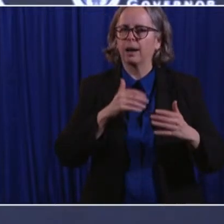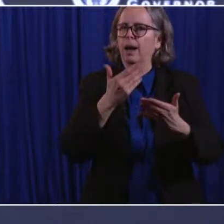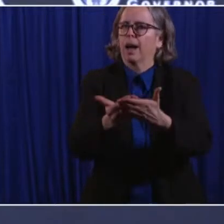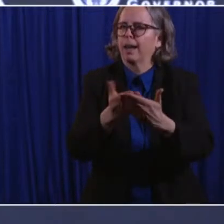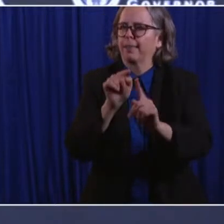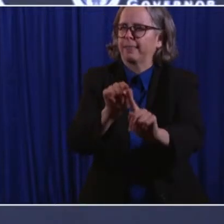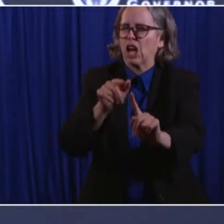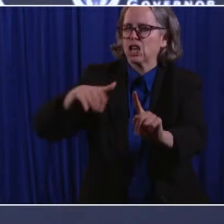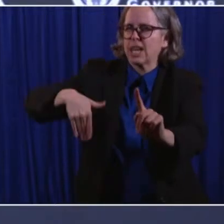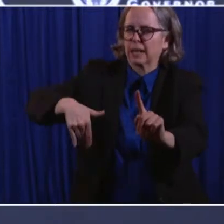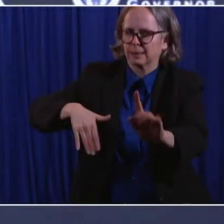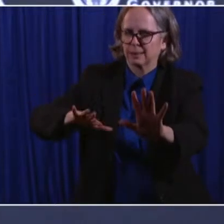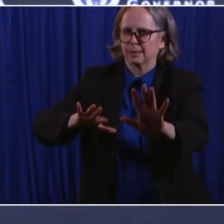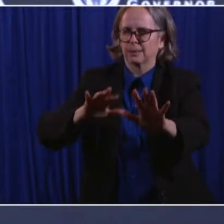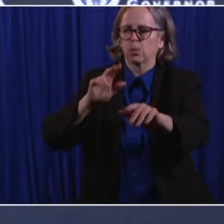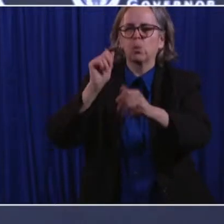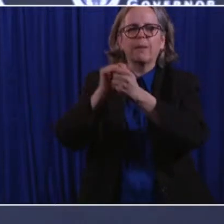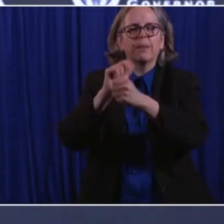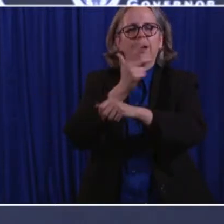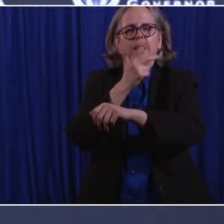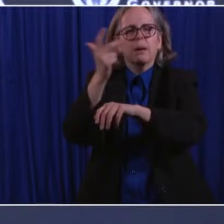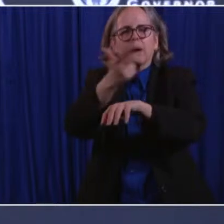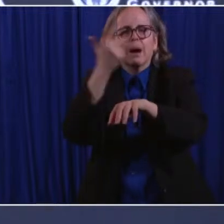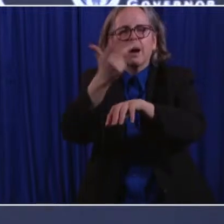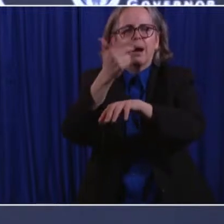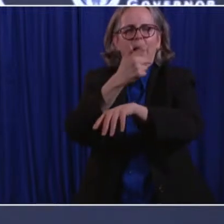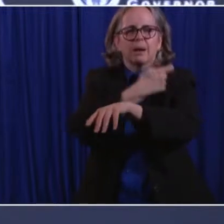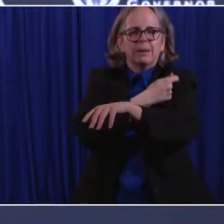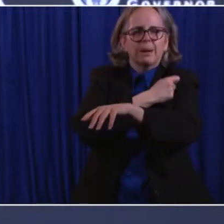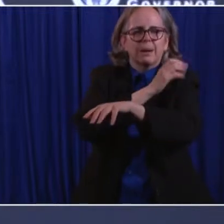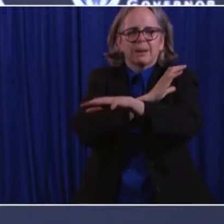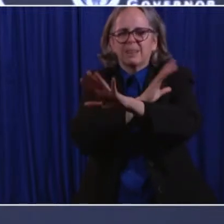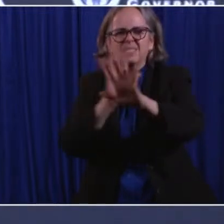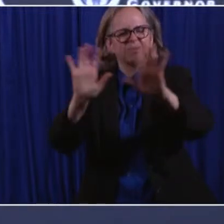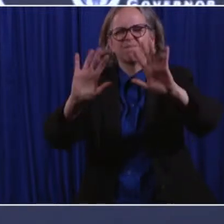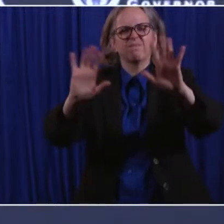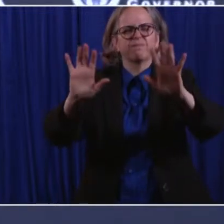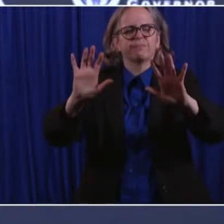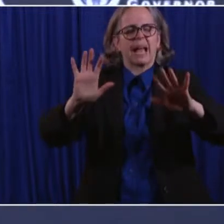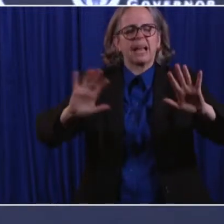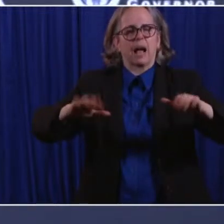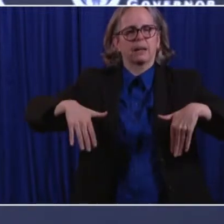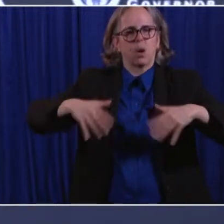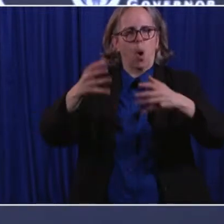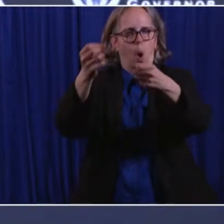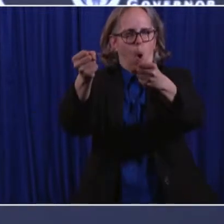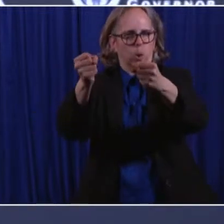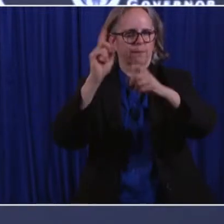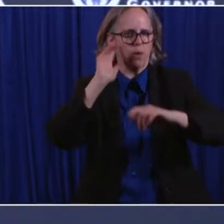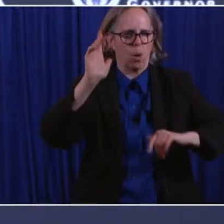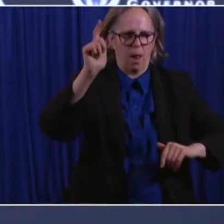where people will be able to walk up and get the vaccination there. And because,